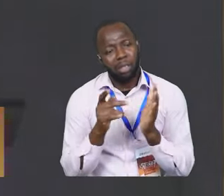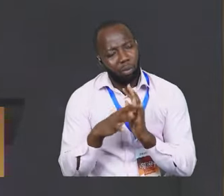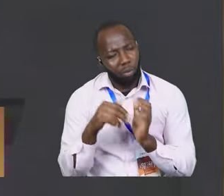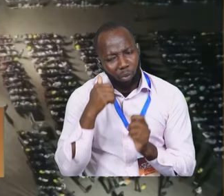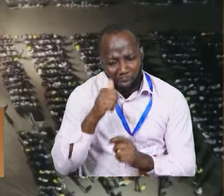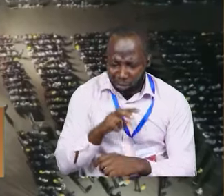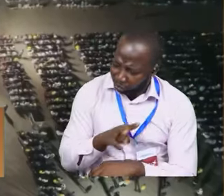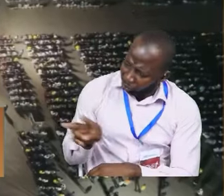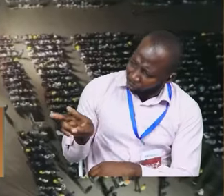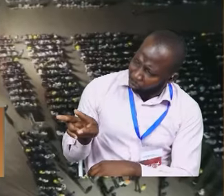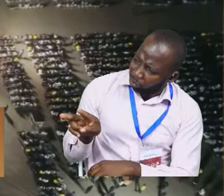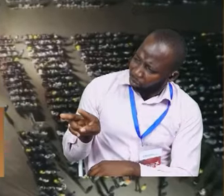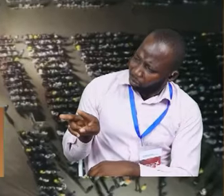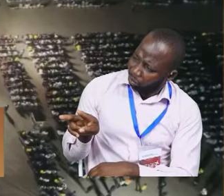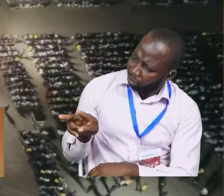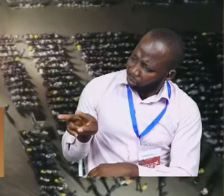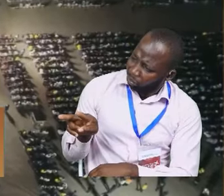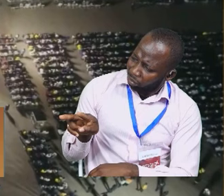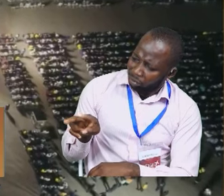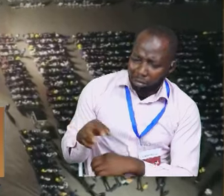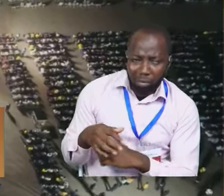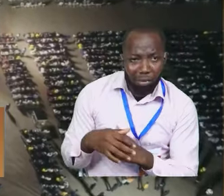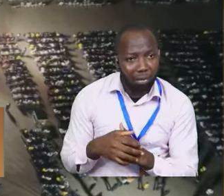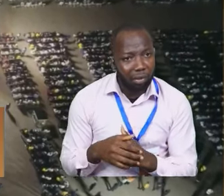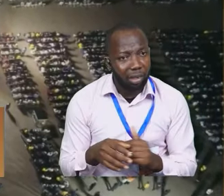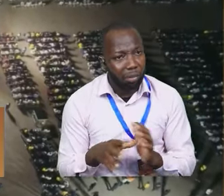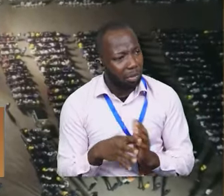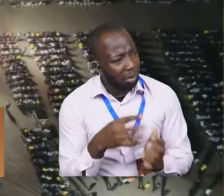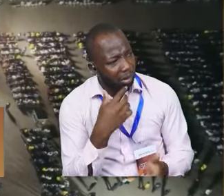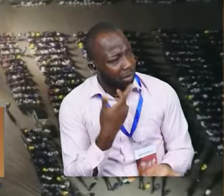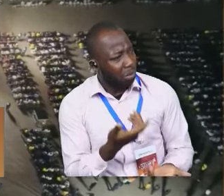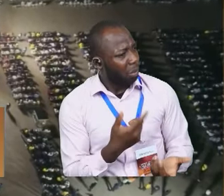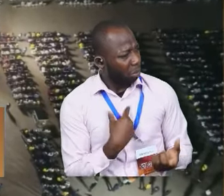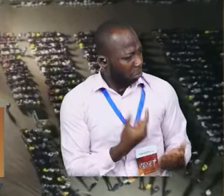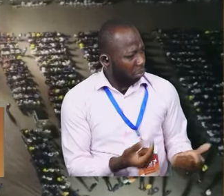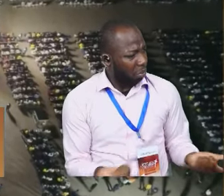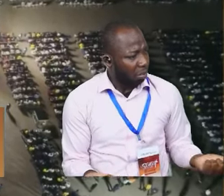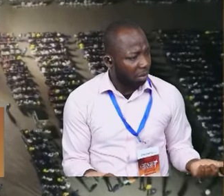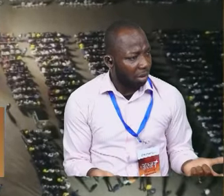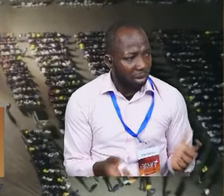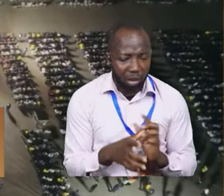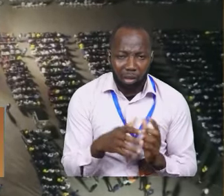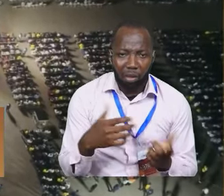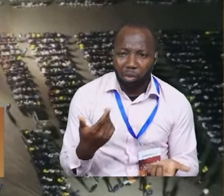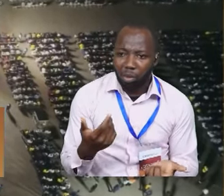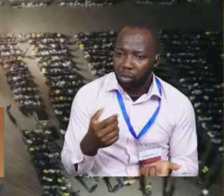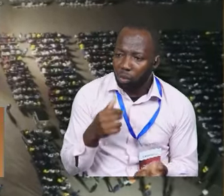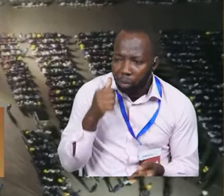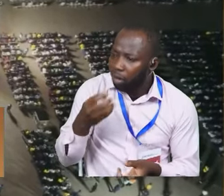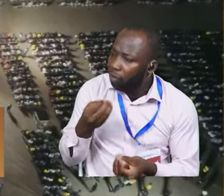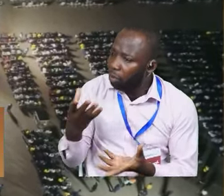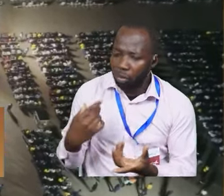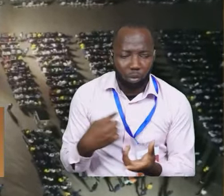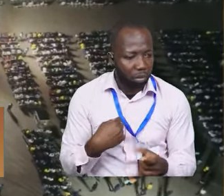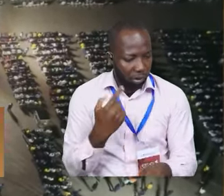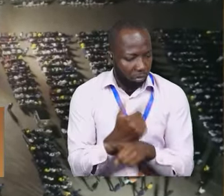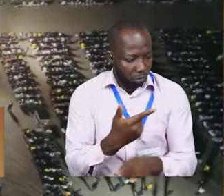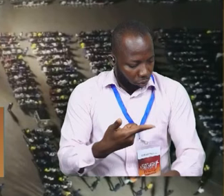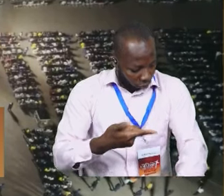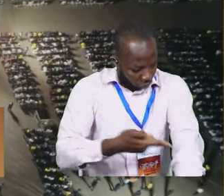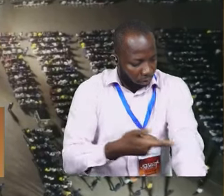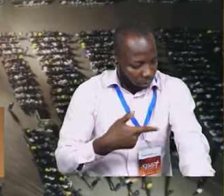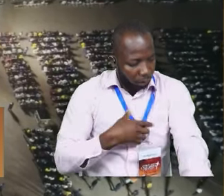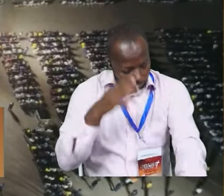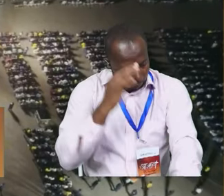When I finished praying, she was looking at me. And said, what should I do now? Inject